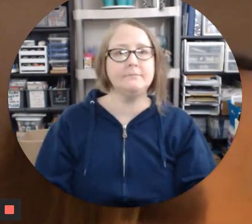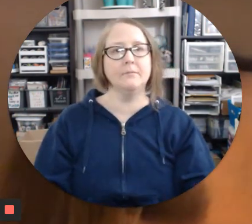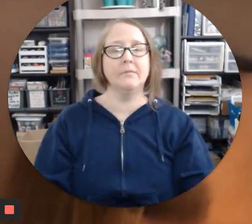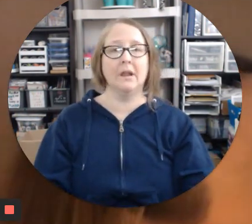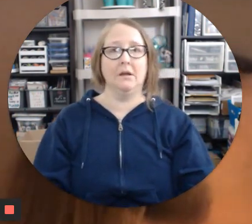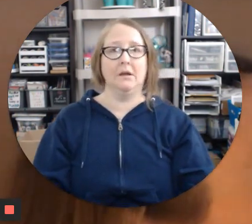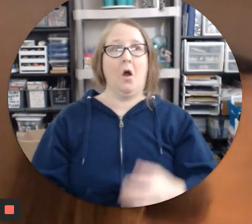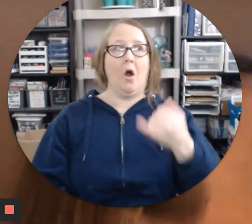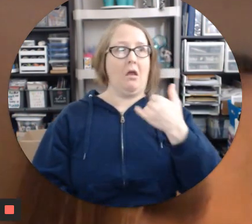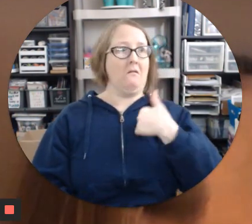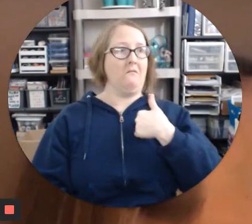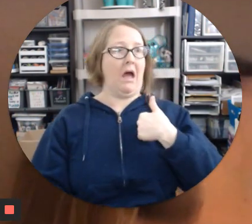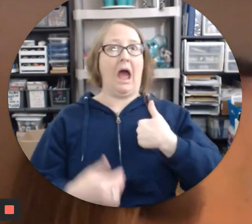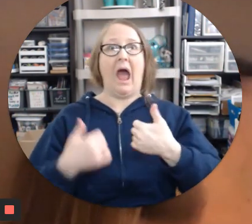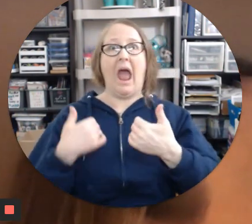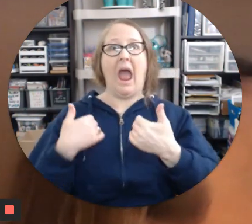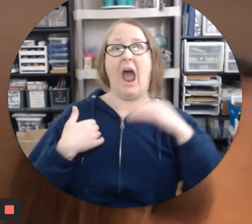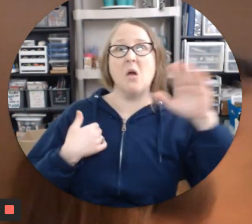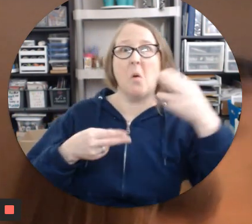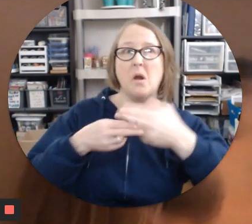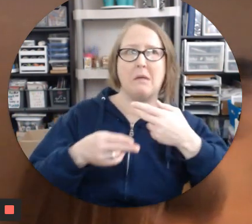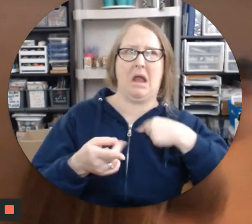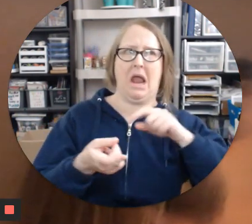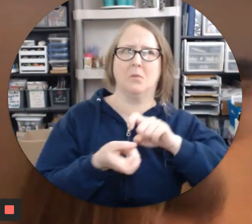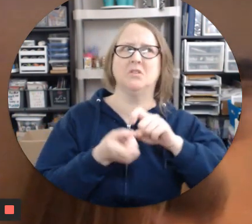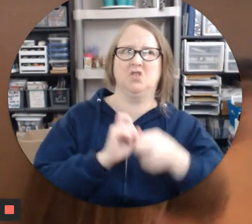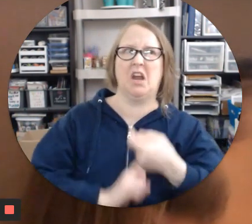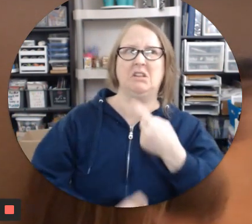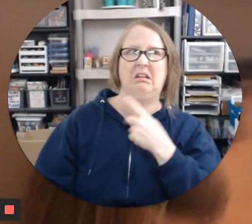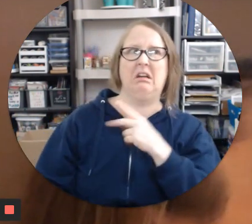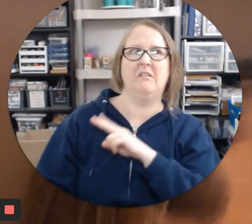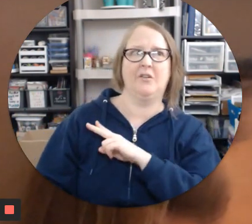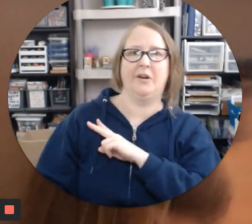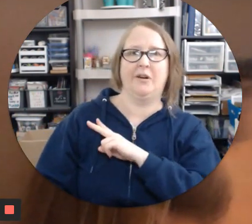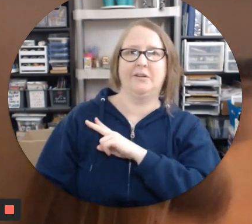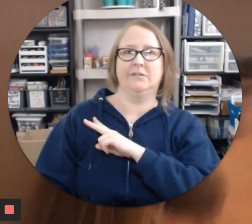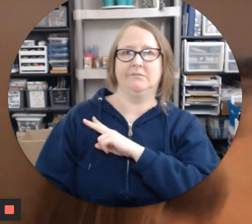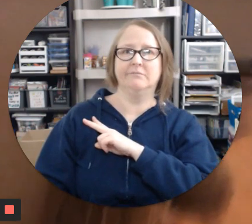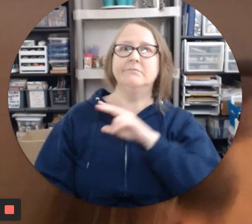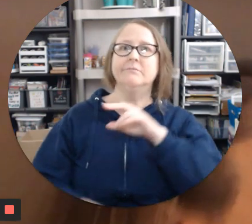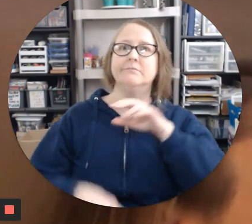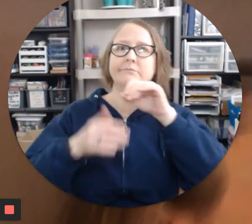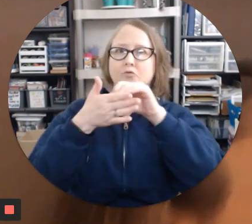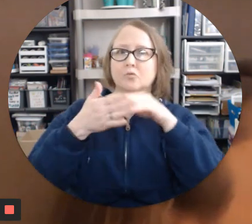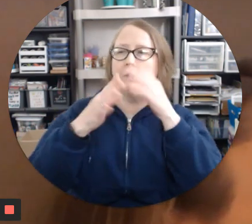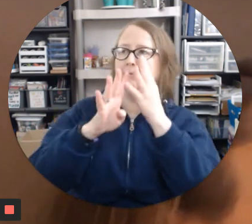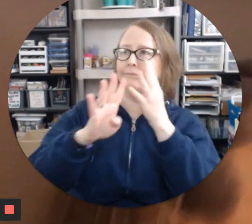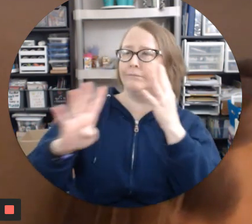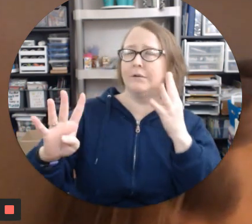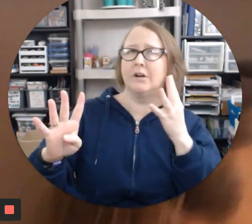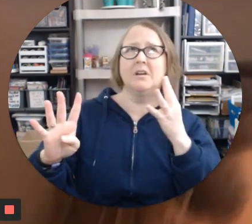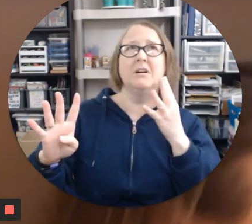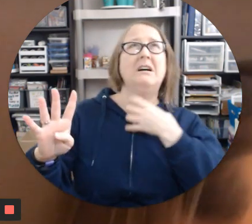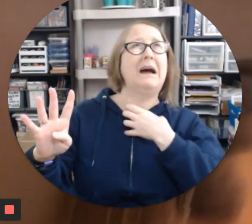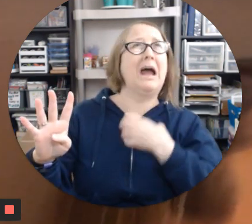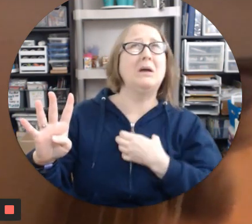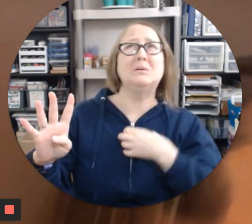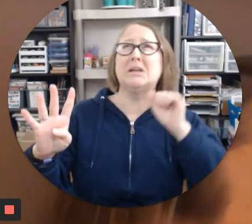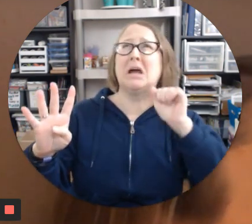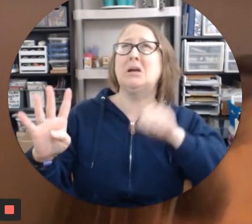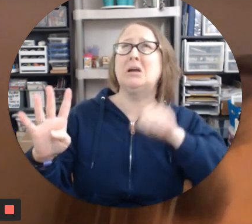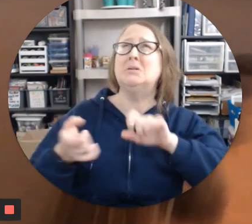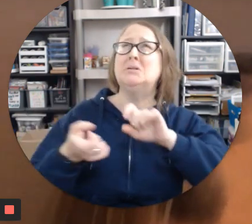If I had a name like yours, I'd change it, Victoria said, as the students lined up to go home. I wish I could, thought Chrysanthemum